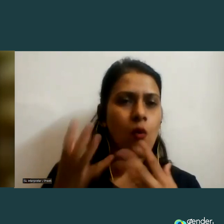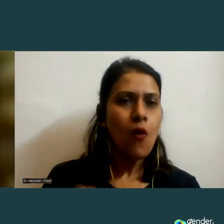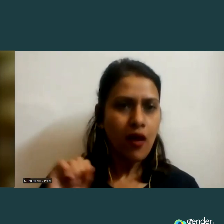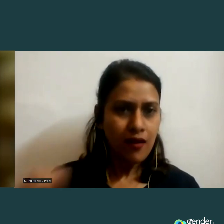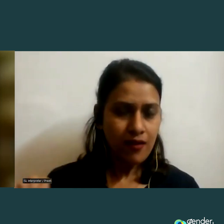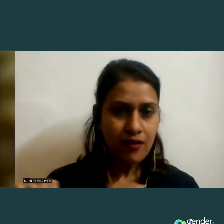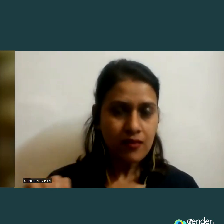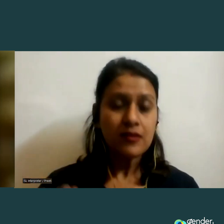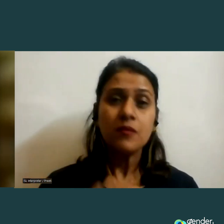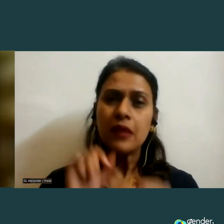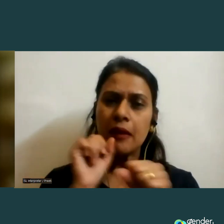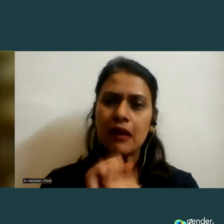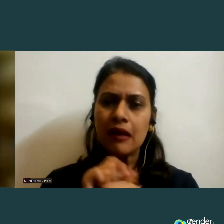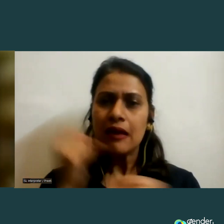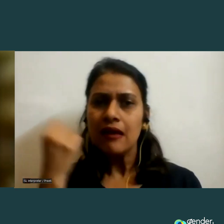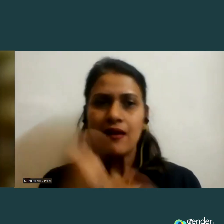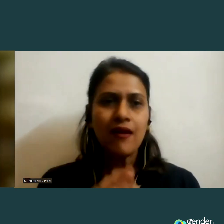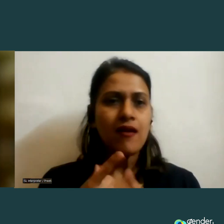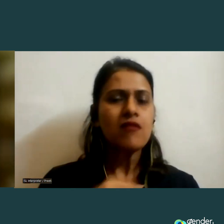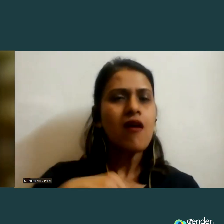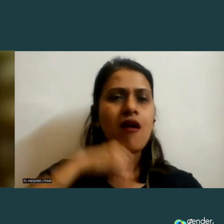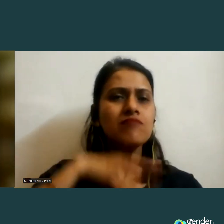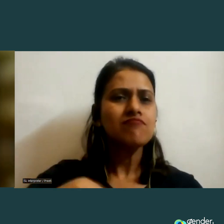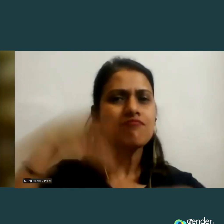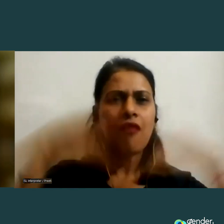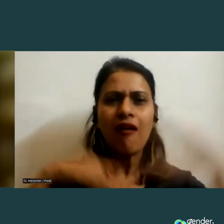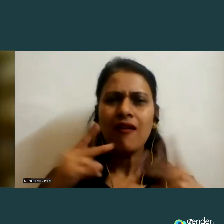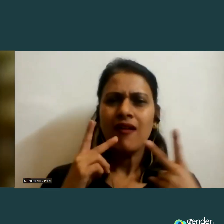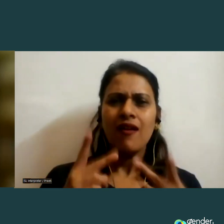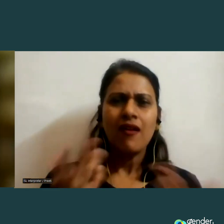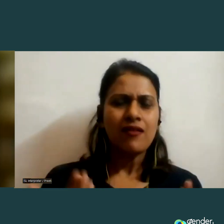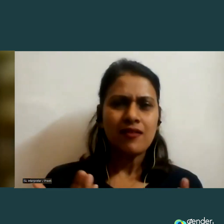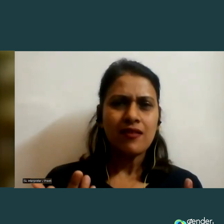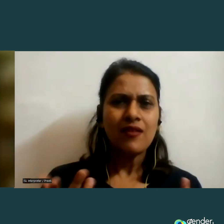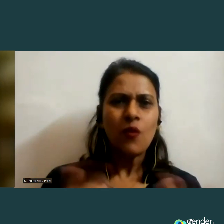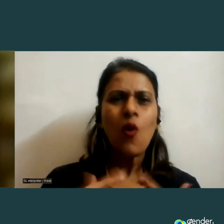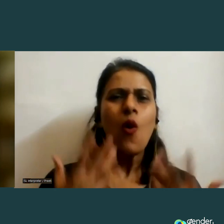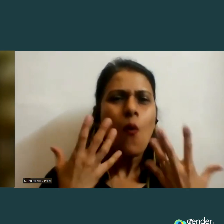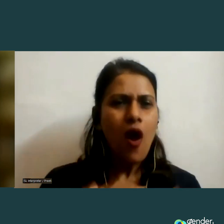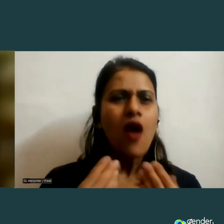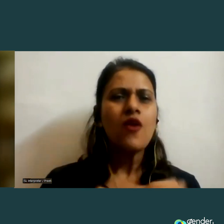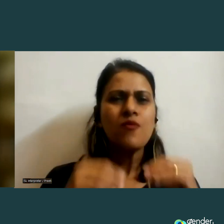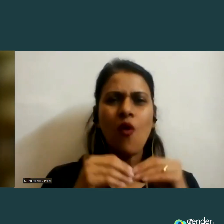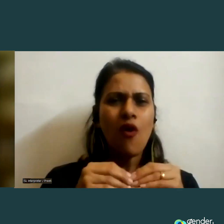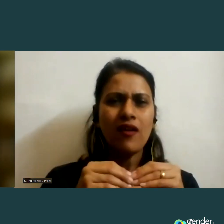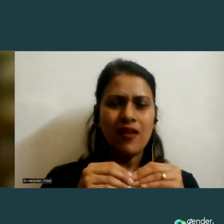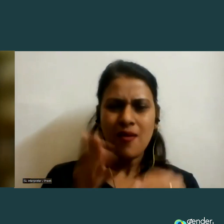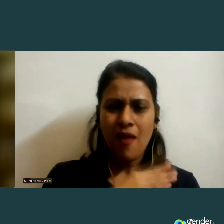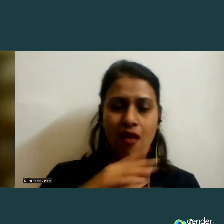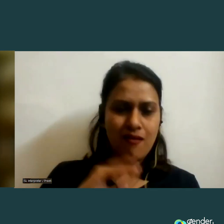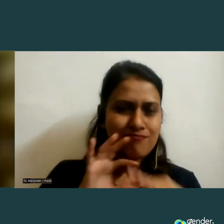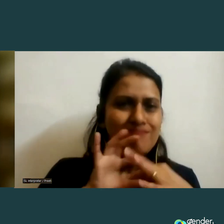sizes really were. But I think, again, as being adults, they thought, oh, you know what, we can actually try to get more than what belonged to